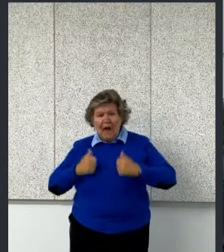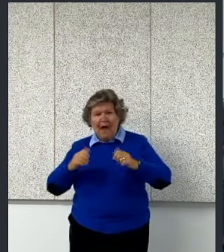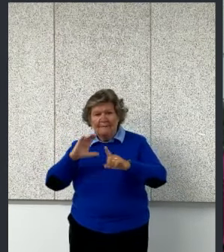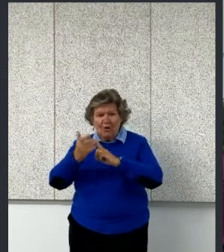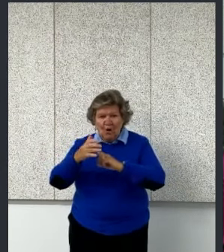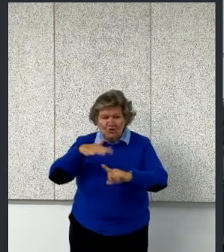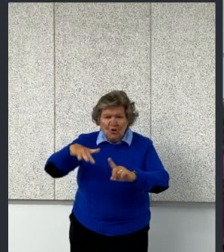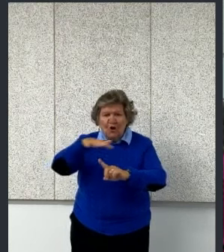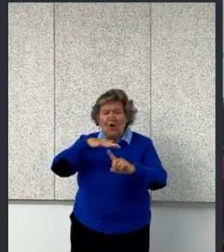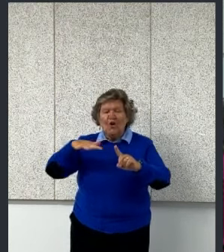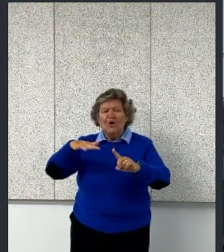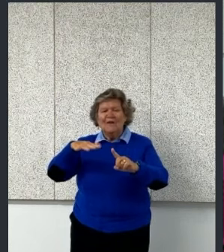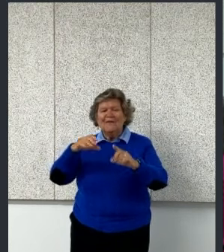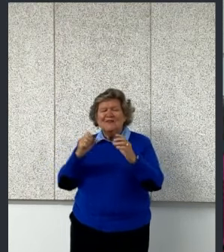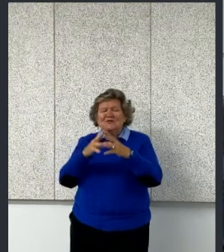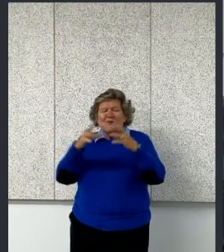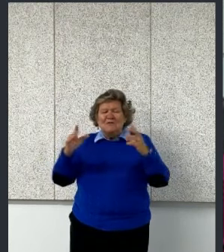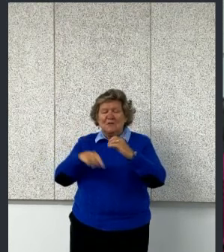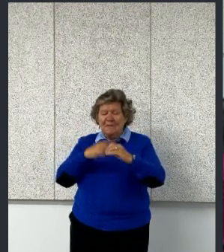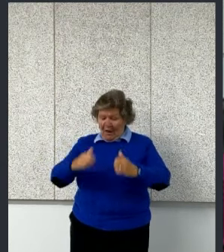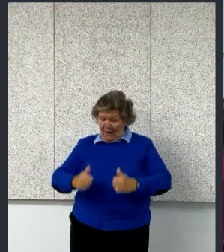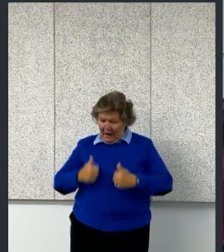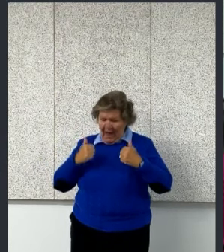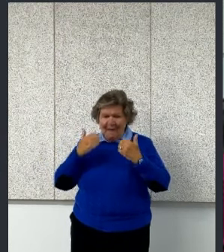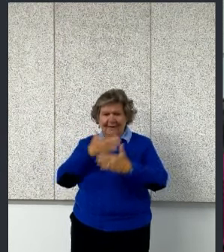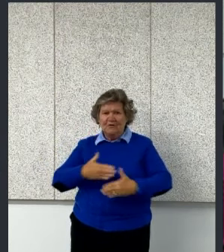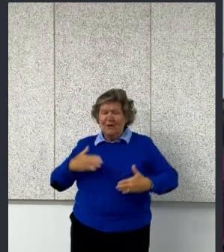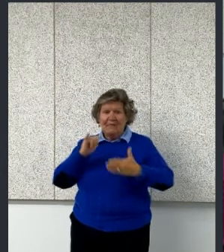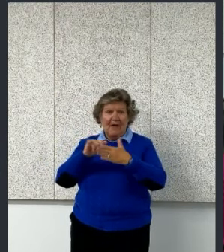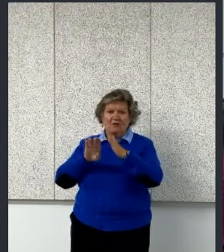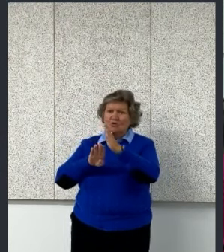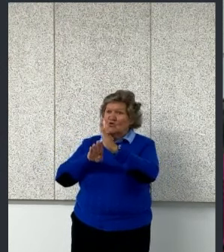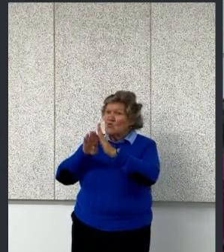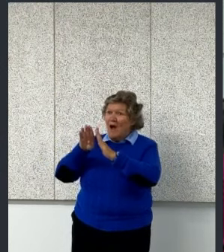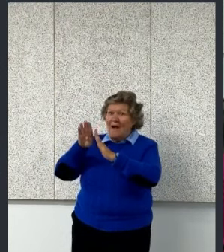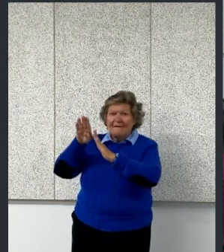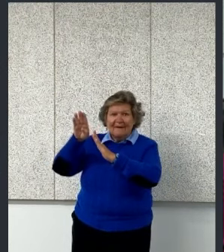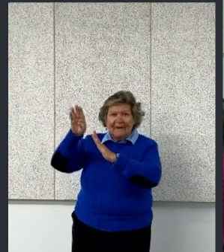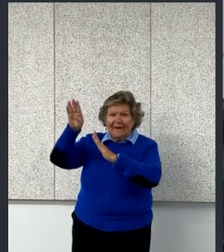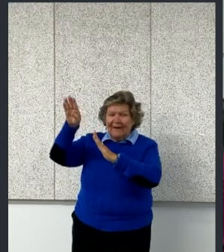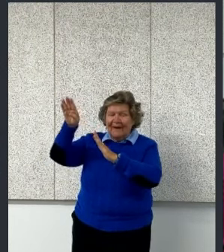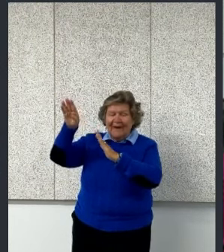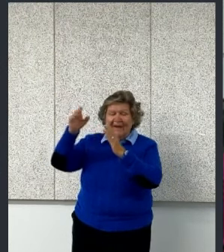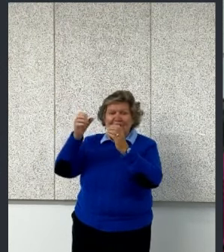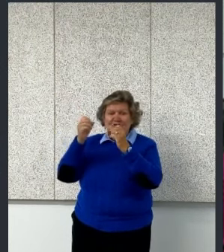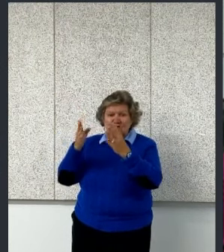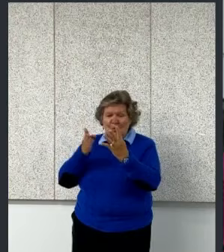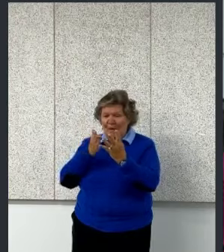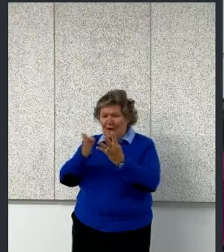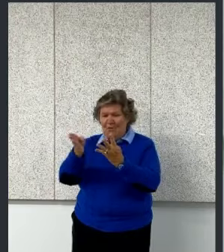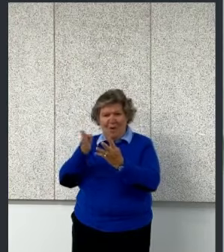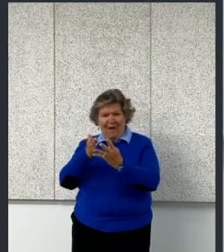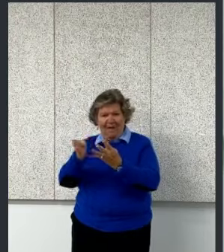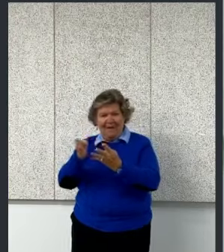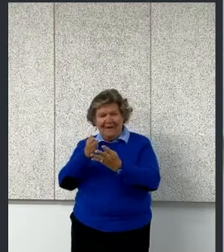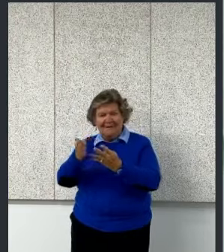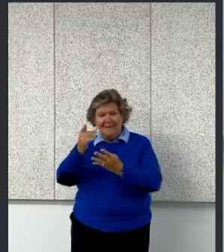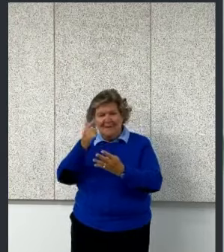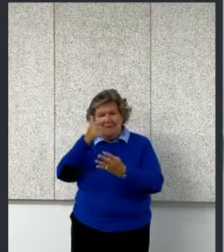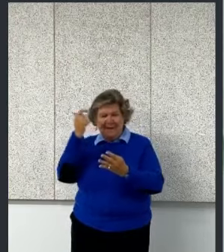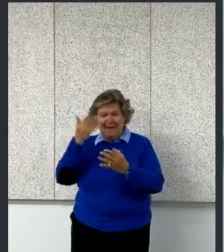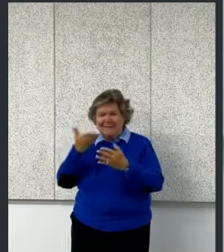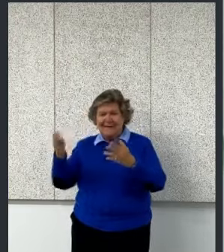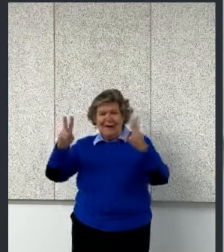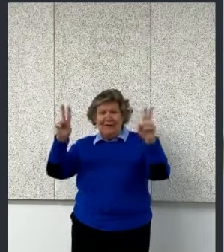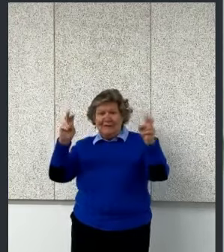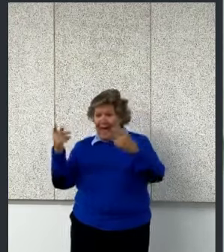about live entertainment culture that is thriving in so many ways because they are these like